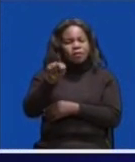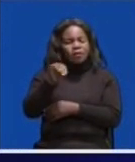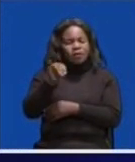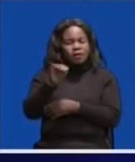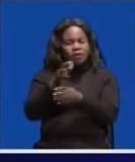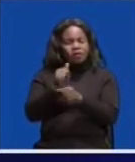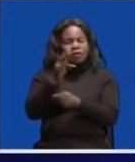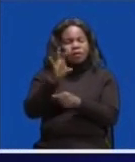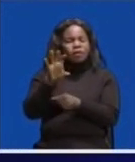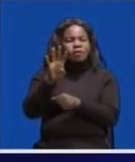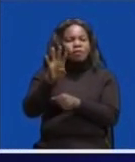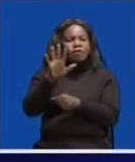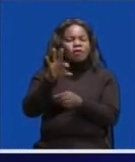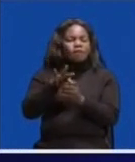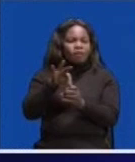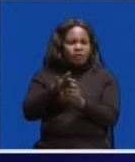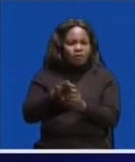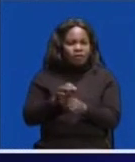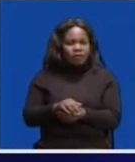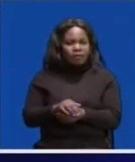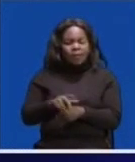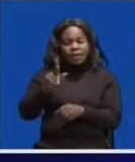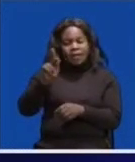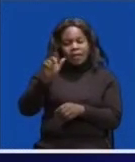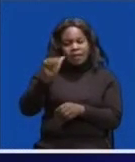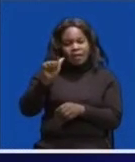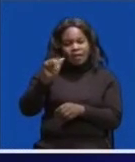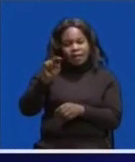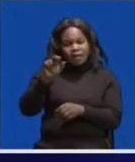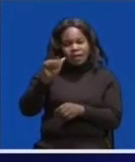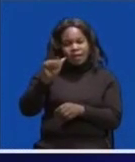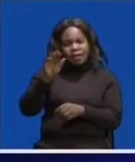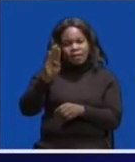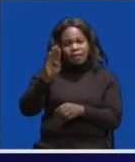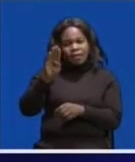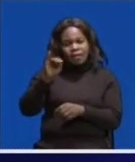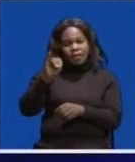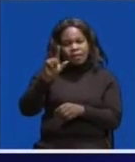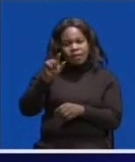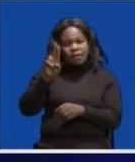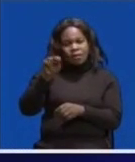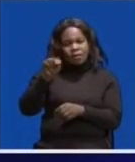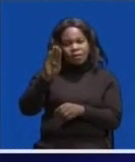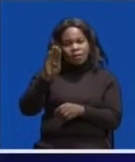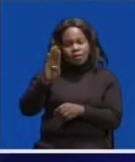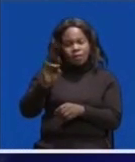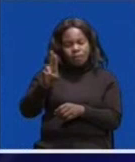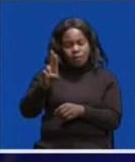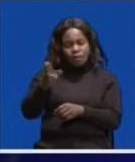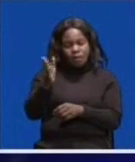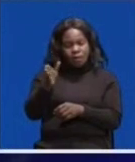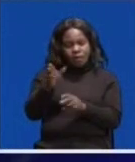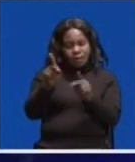votes. In Kanavilumbu ward, PF candidate Mwezala Munyika scooped the seat after